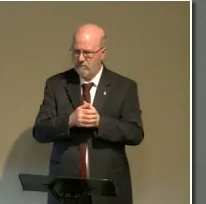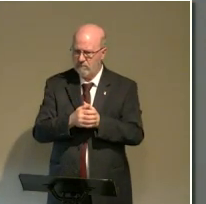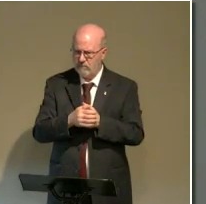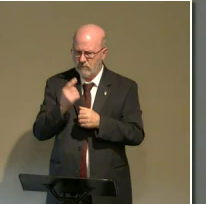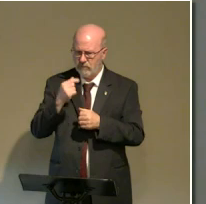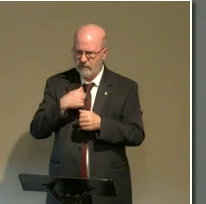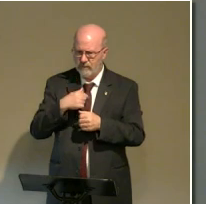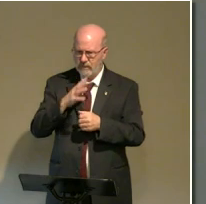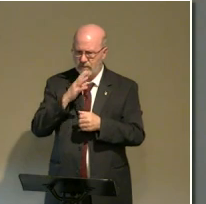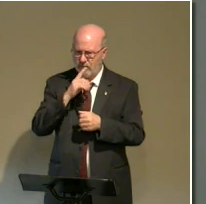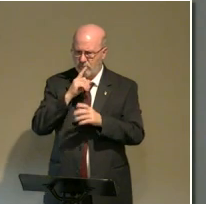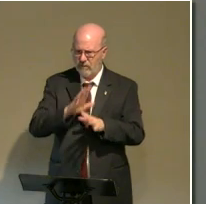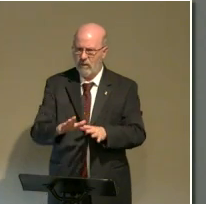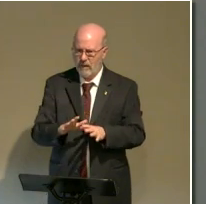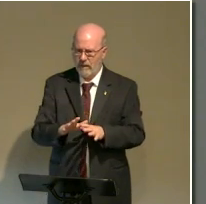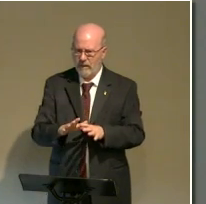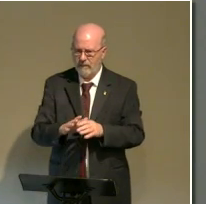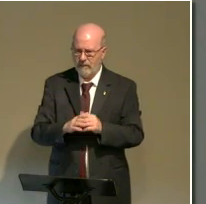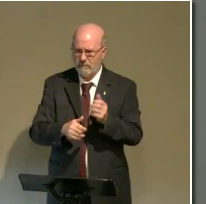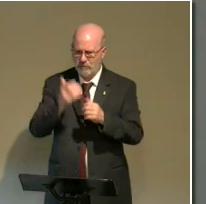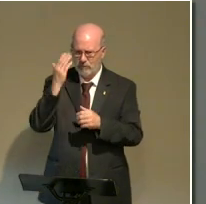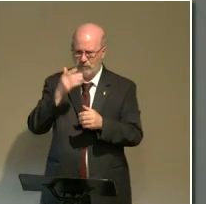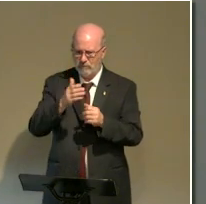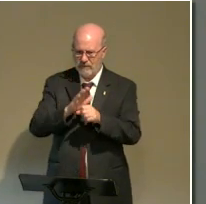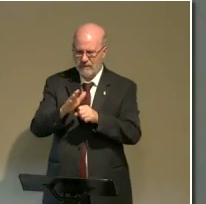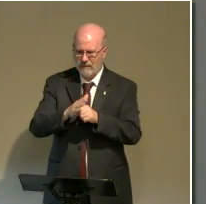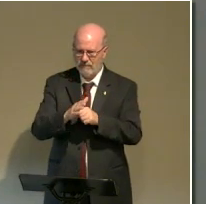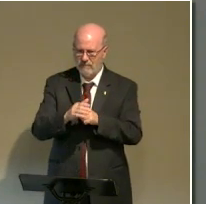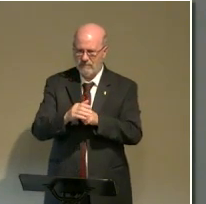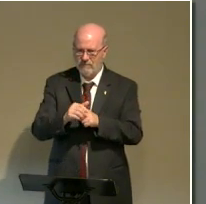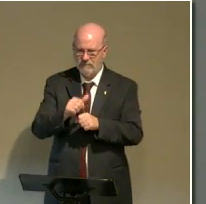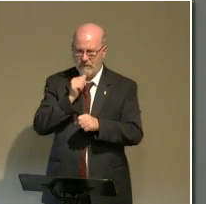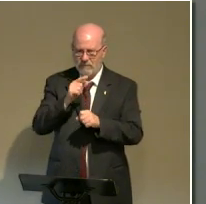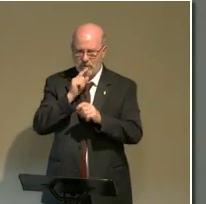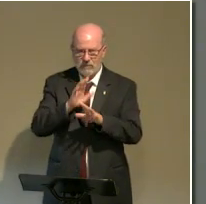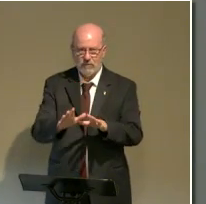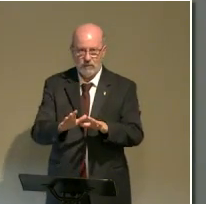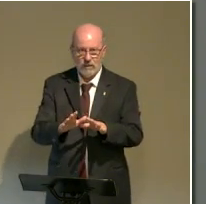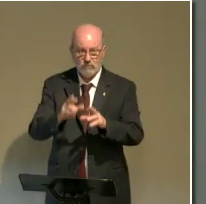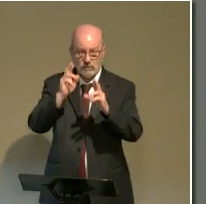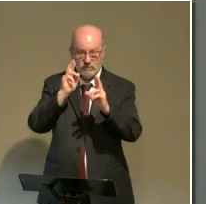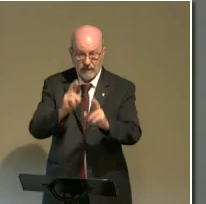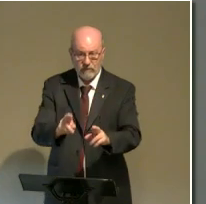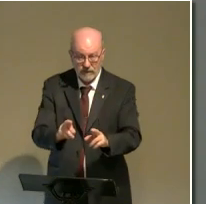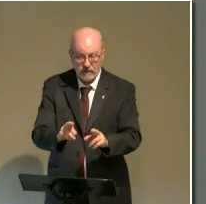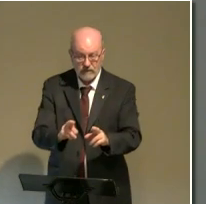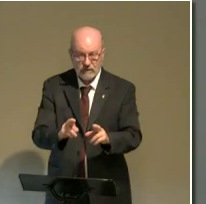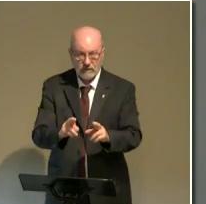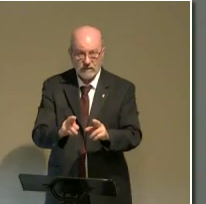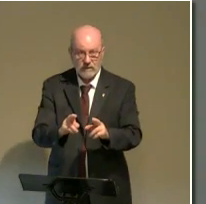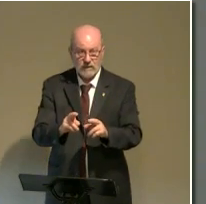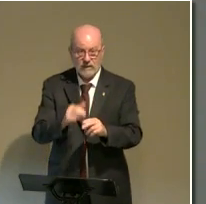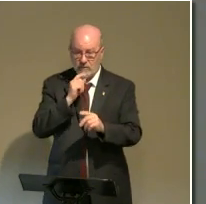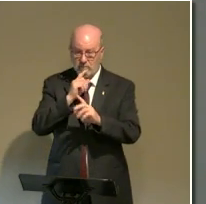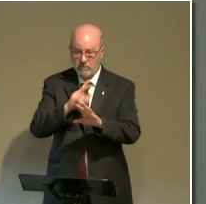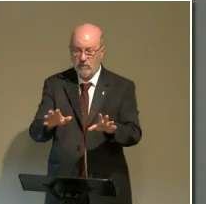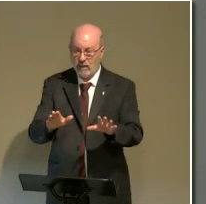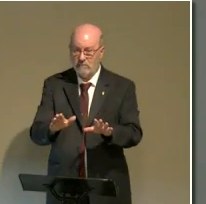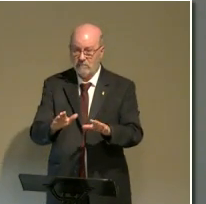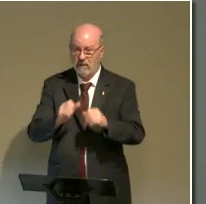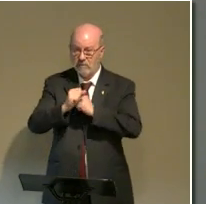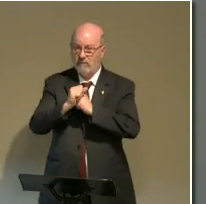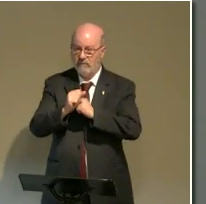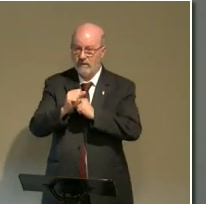you think I'm going to stay quiet? I think most of you know me enough that I will not stay quiet, respectfully, right? But I'm not going to stay quiet. I'm going to defend